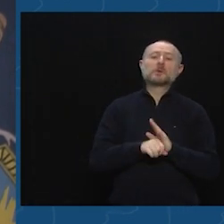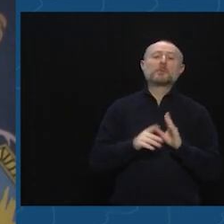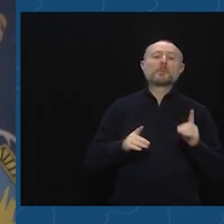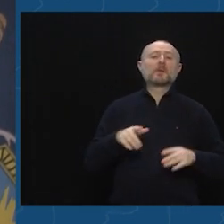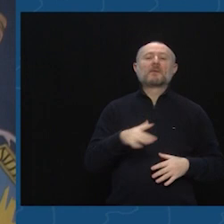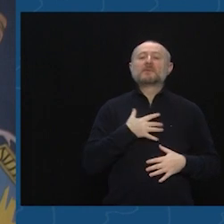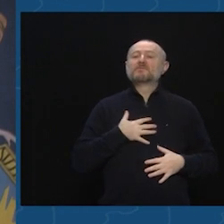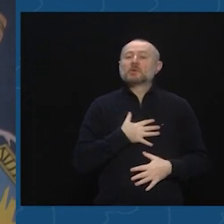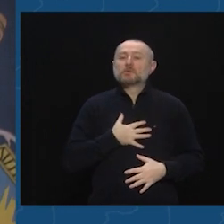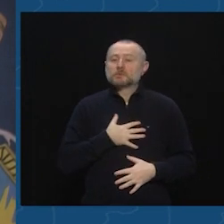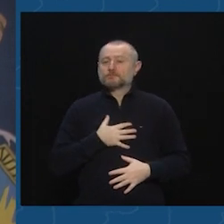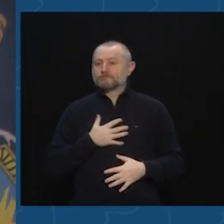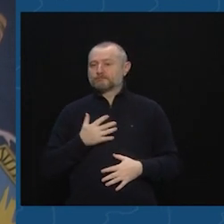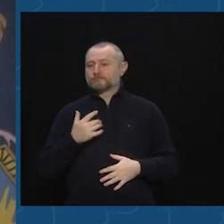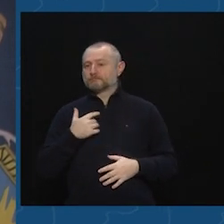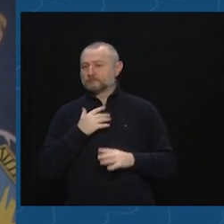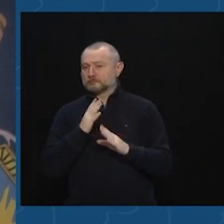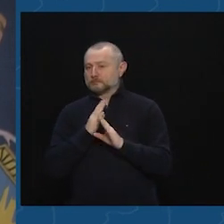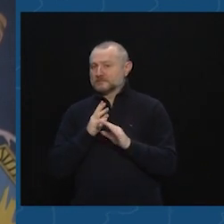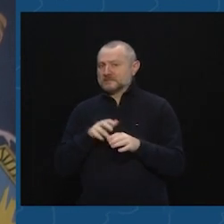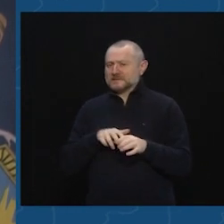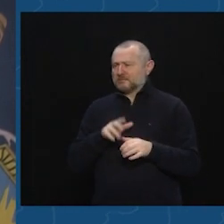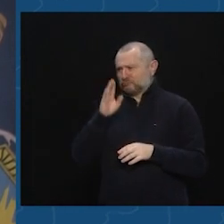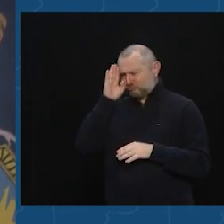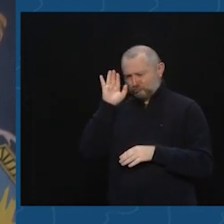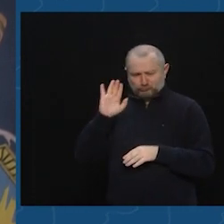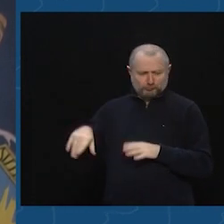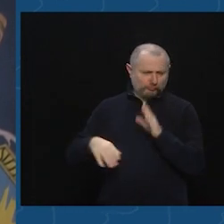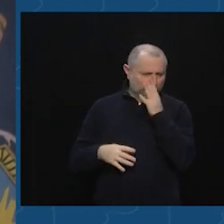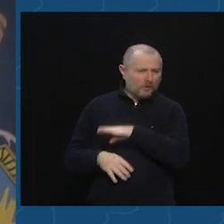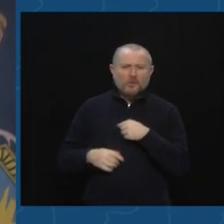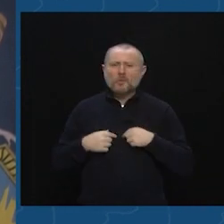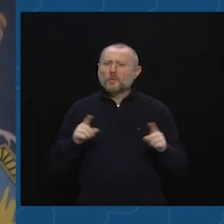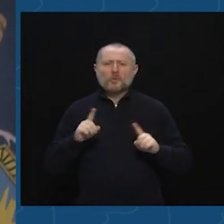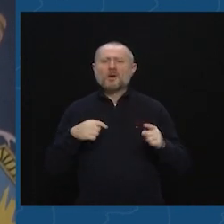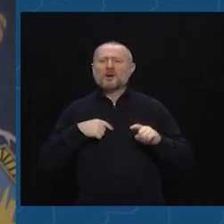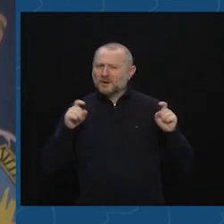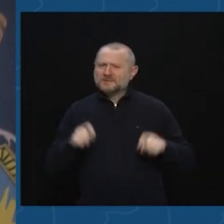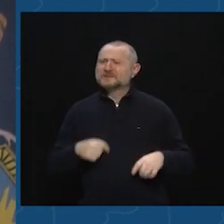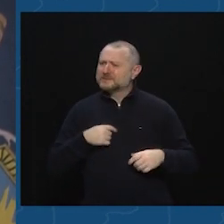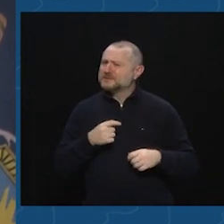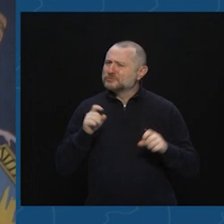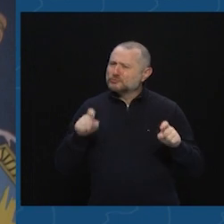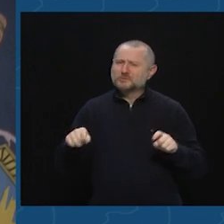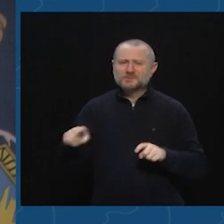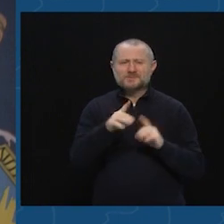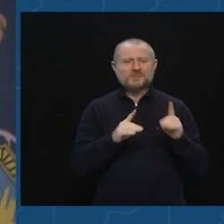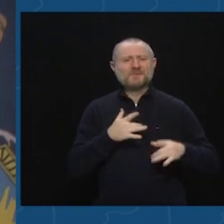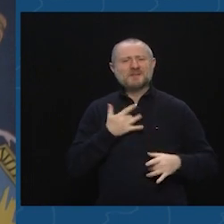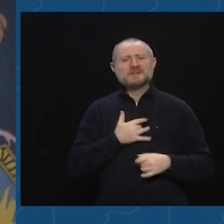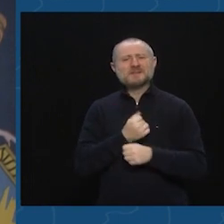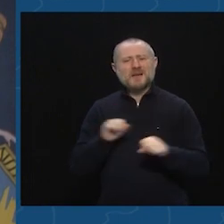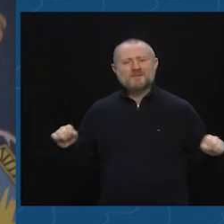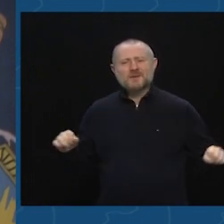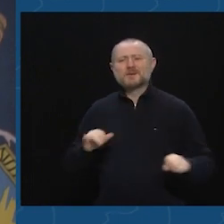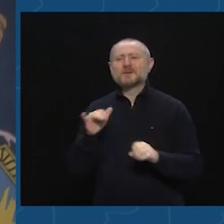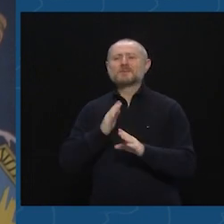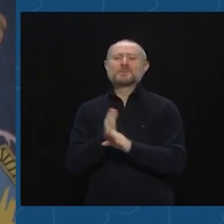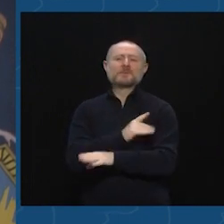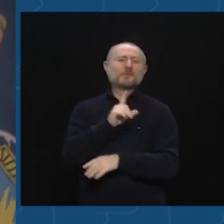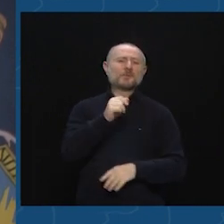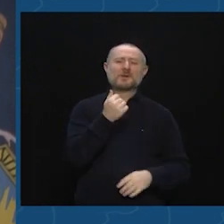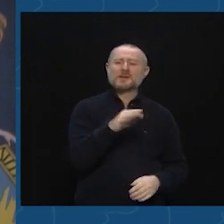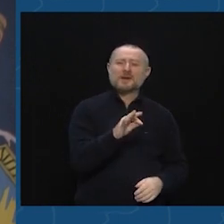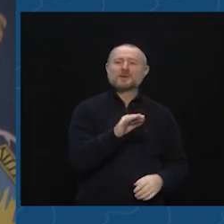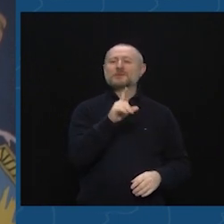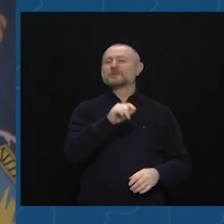live free of this anxiety in their communities, just like they did before 2019, 2020, when we saw this dramatic change. So I am